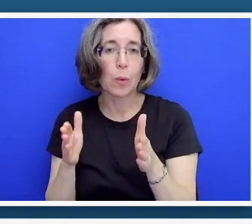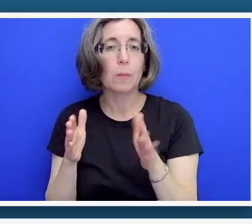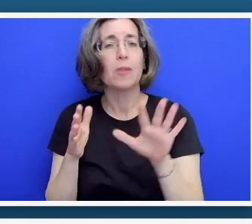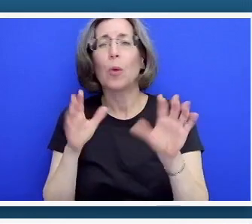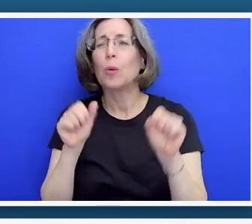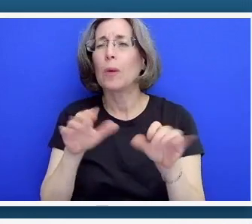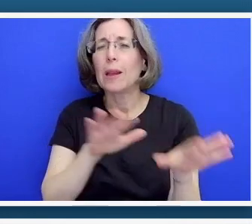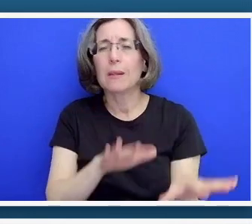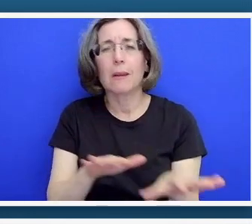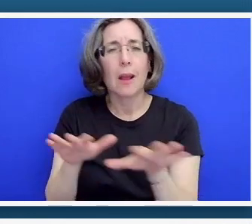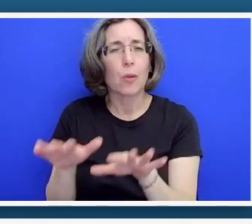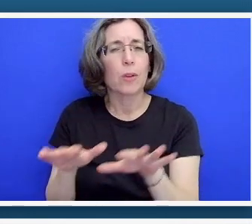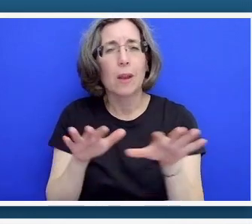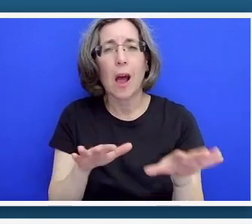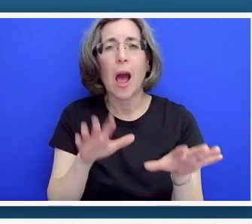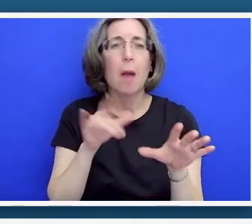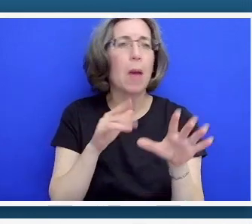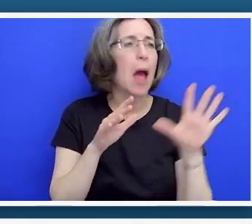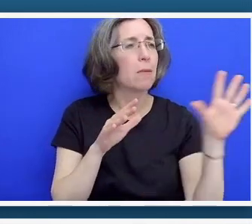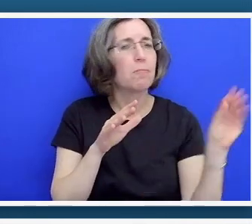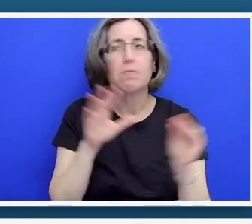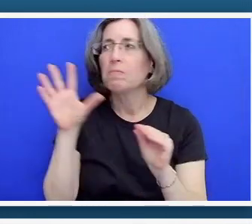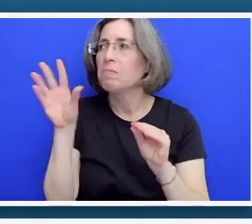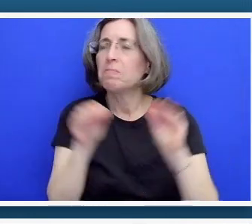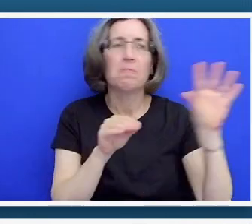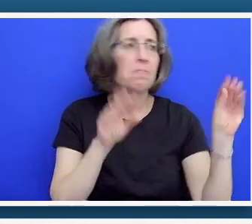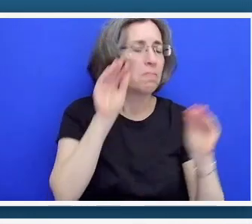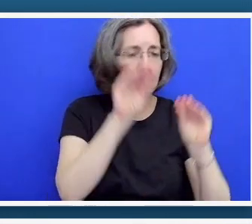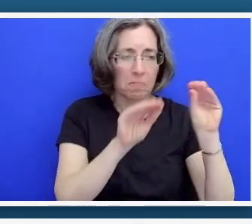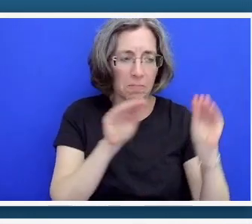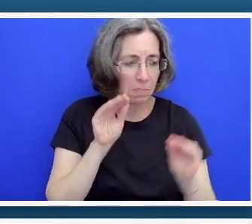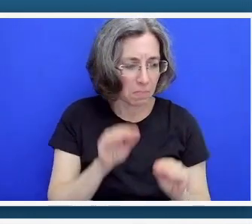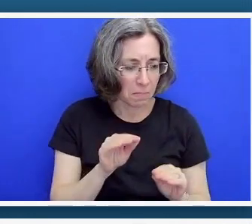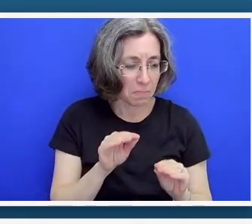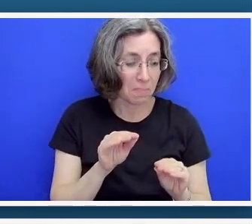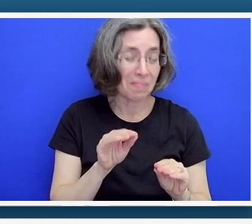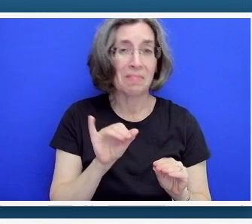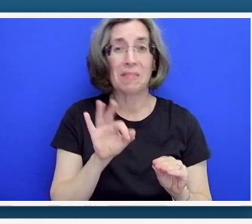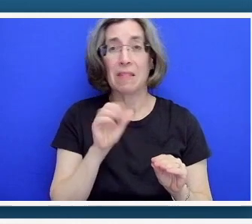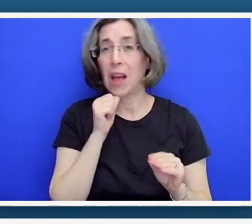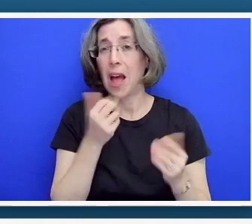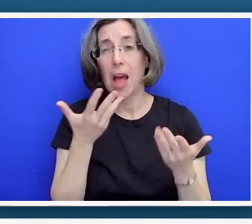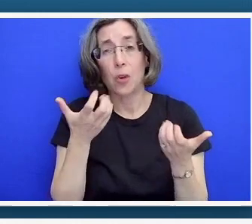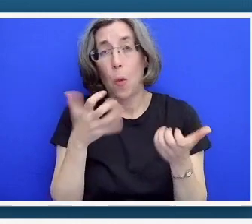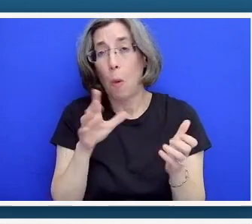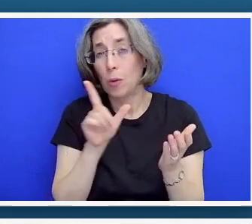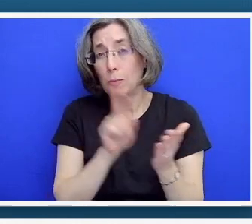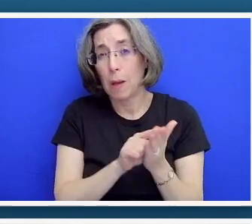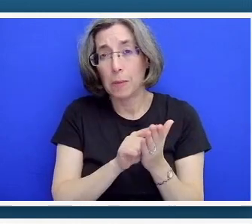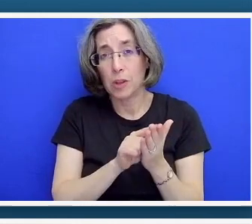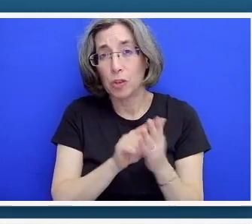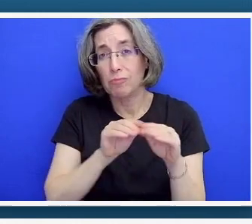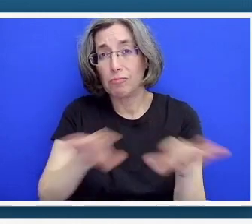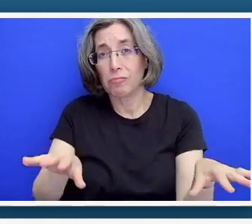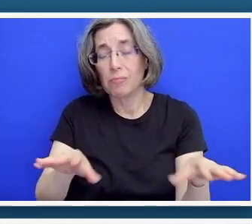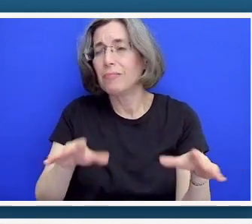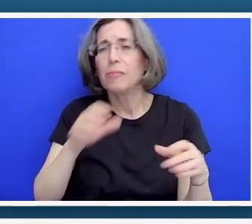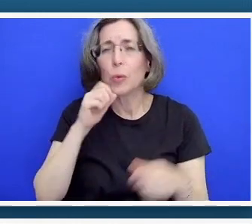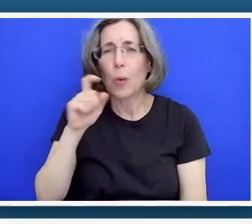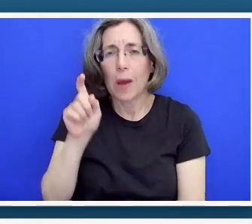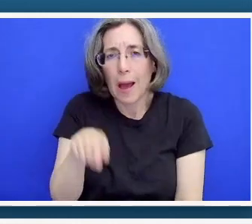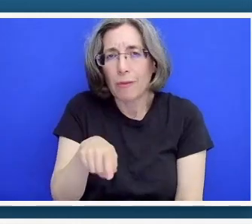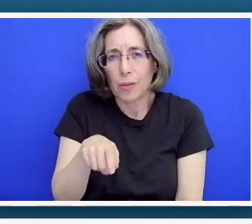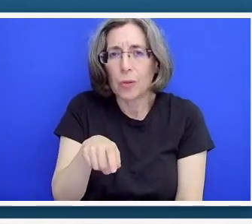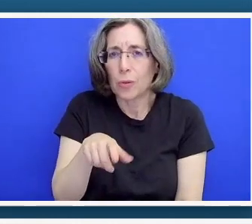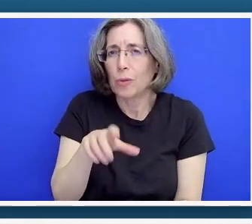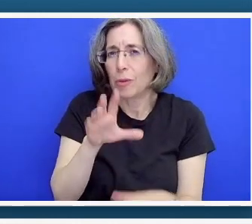it. You don't have to share it with others unless you really want to. So give yourself the time. That would be my first step, my